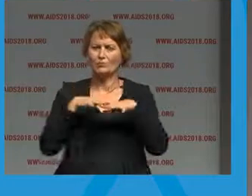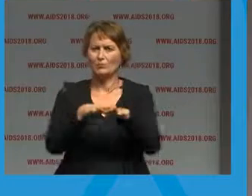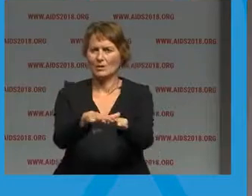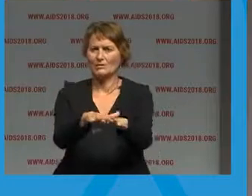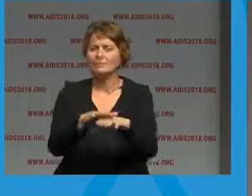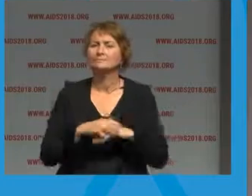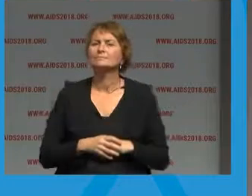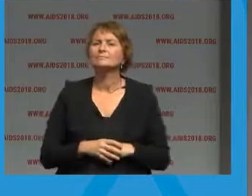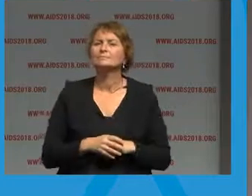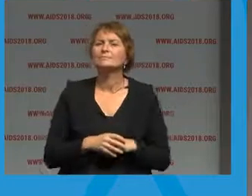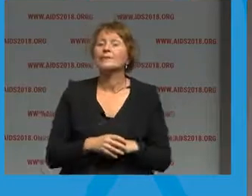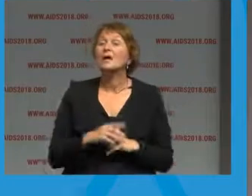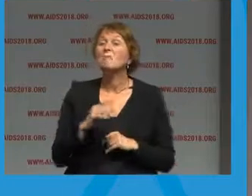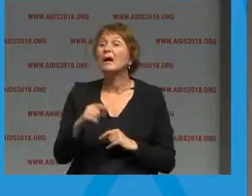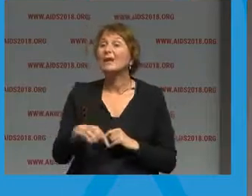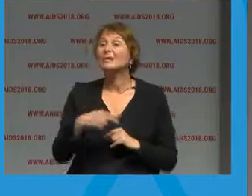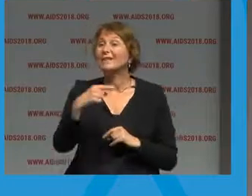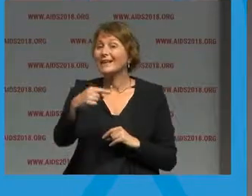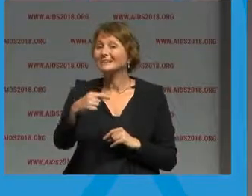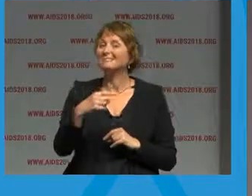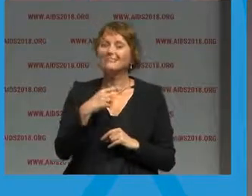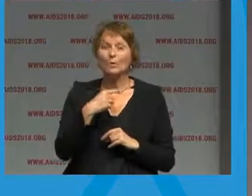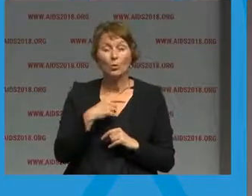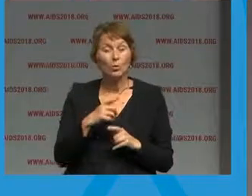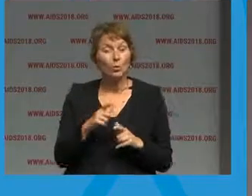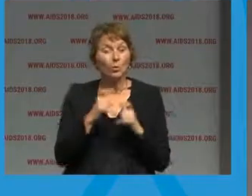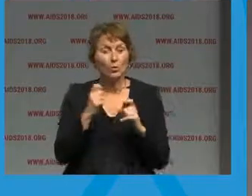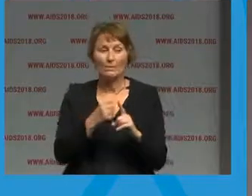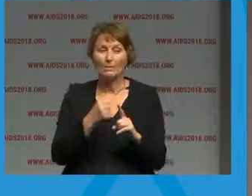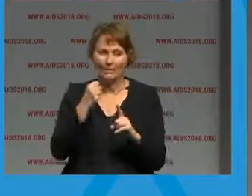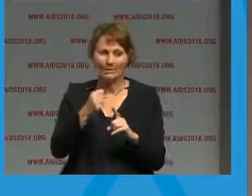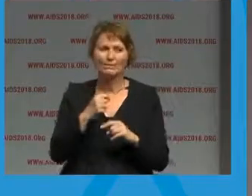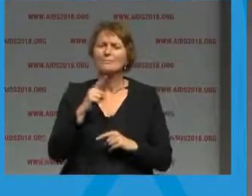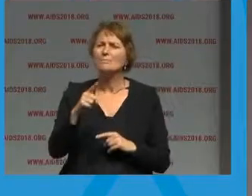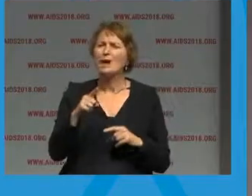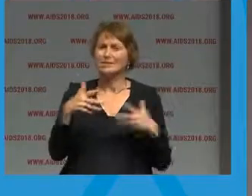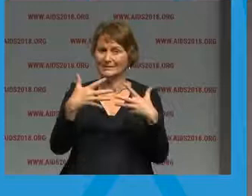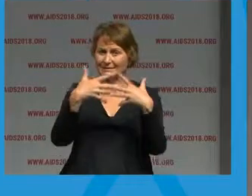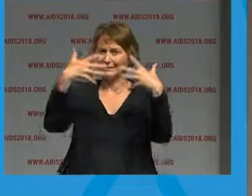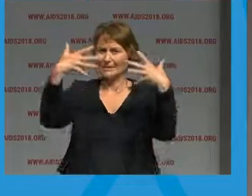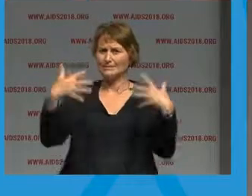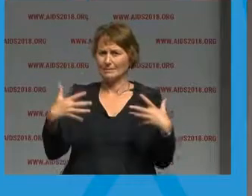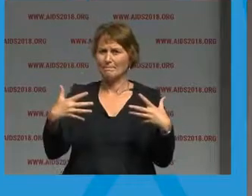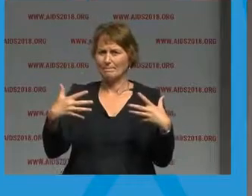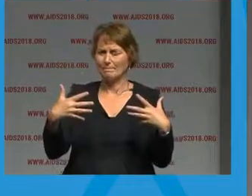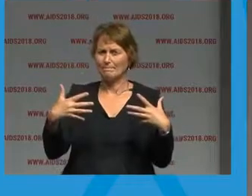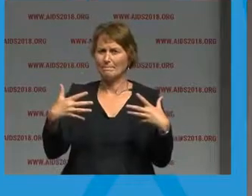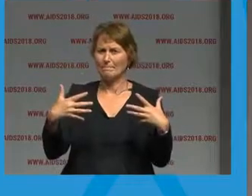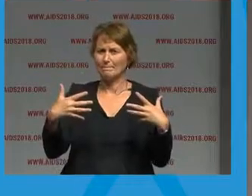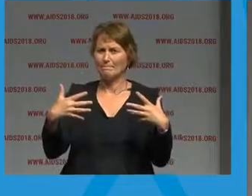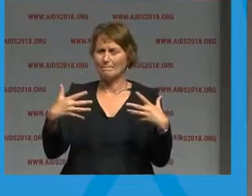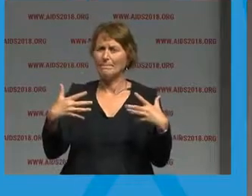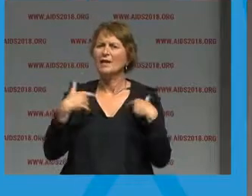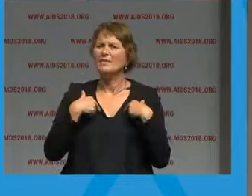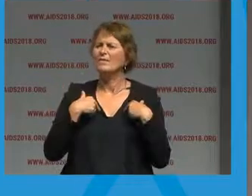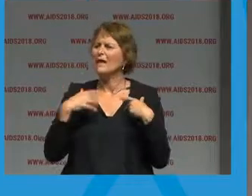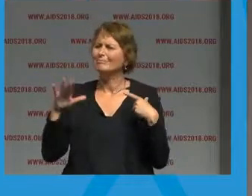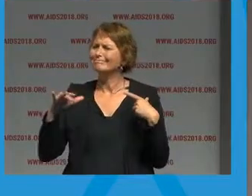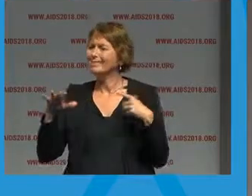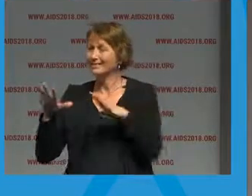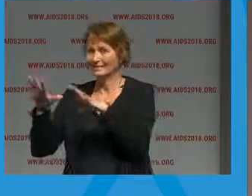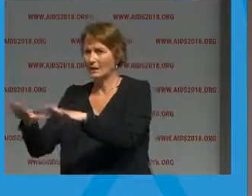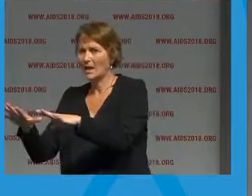that are significant, and to pull that system into the primary care